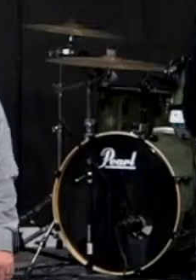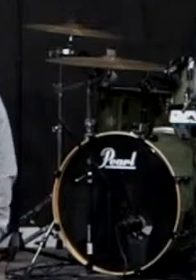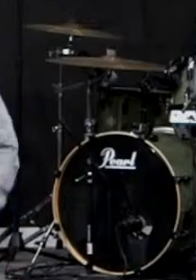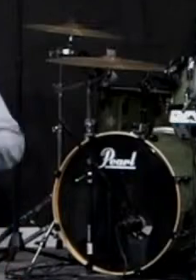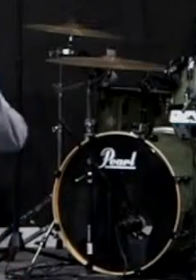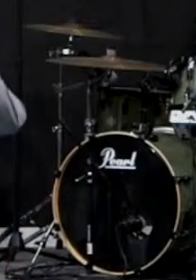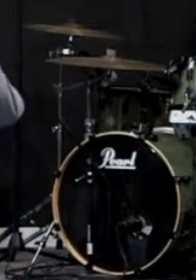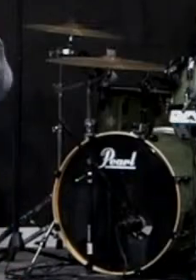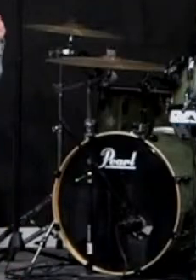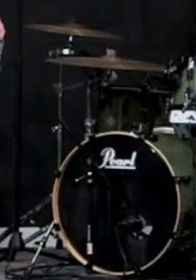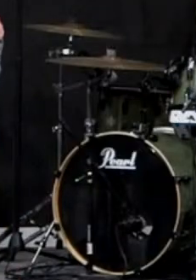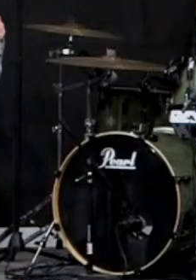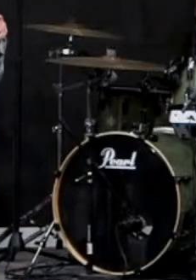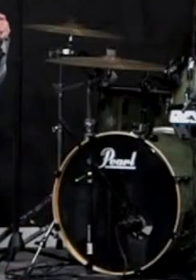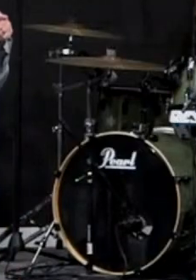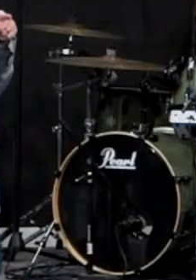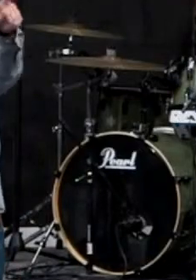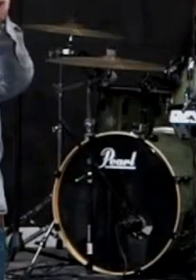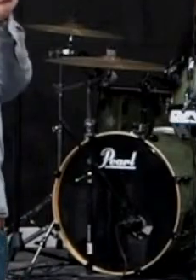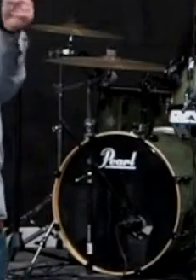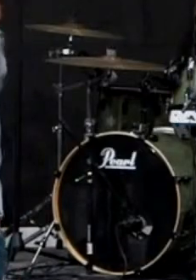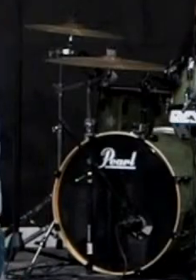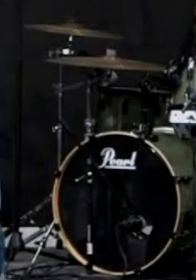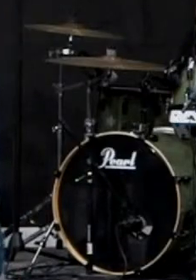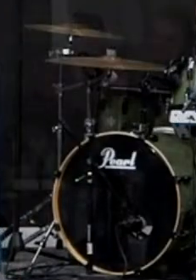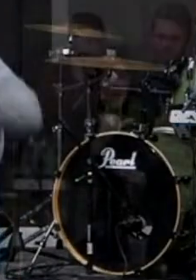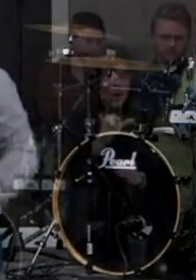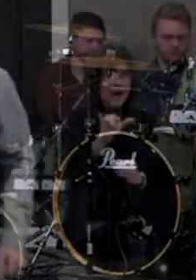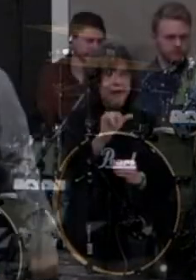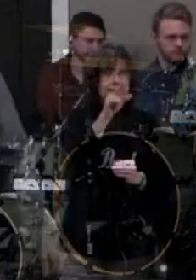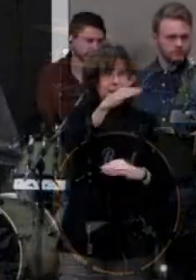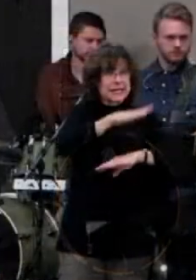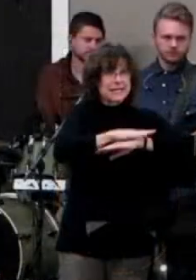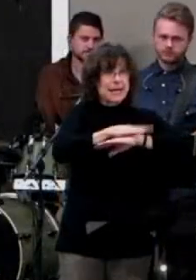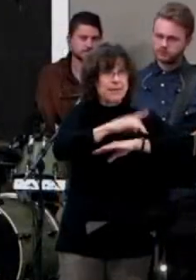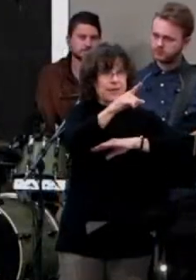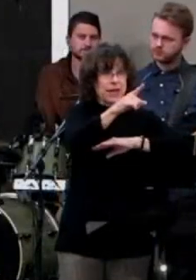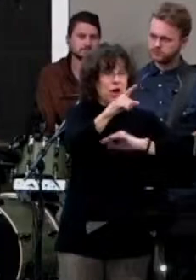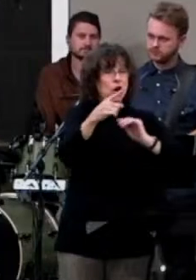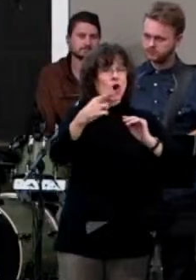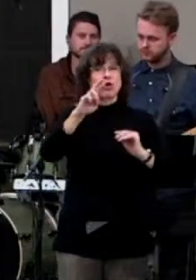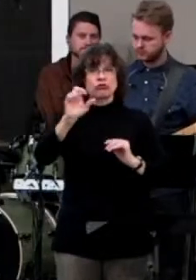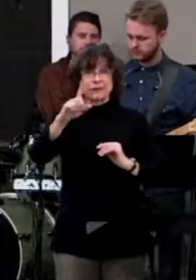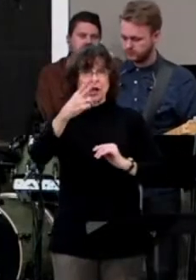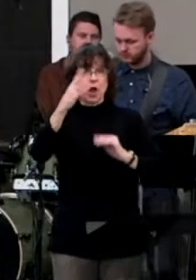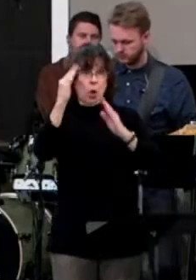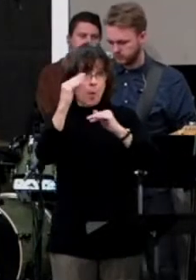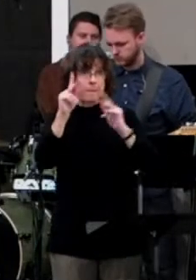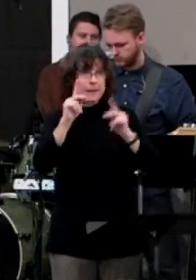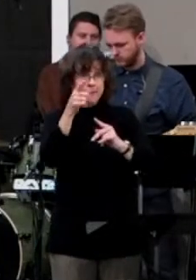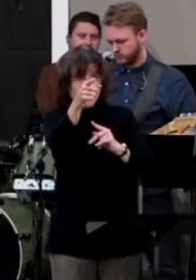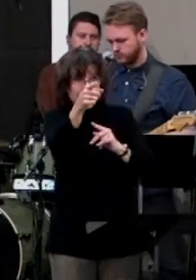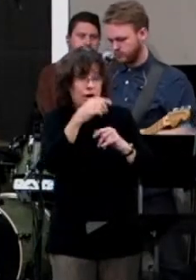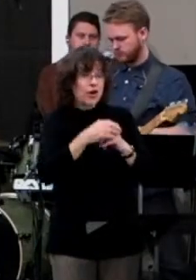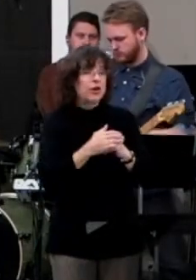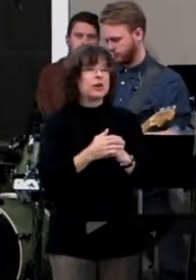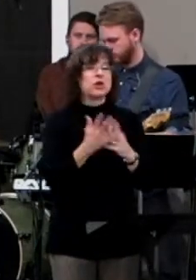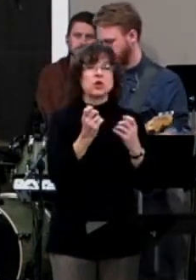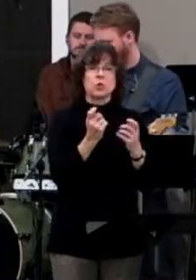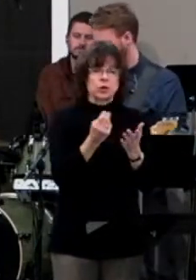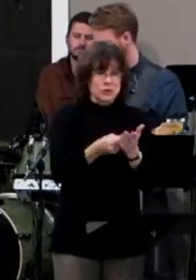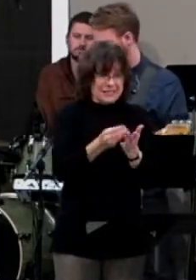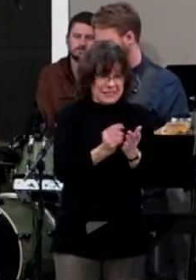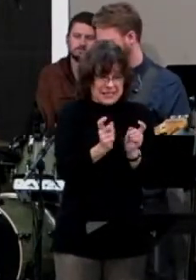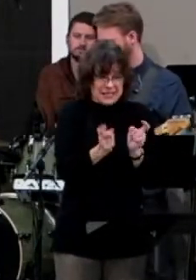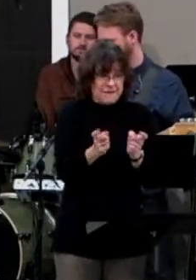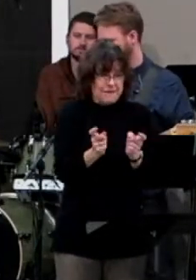Orphans Joy and what they're doing, they've got a little table set up in the back next to the Real Hope people, so there's lots of great stuff. Also, if you want to give to Operation